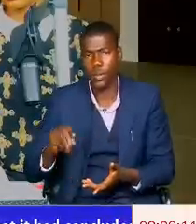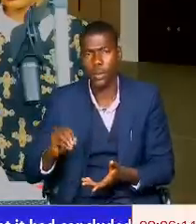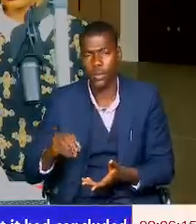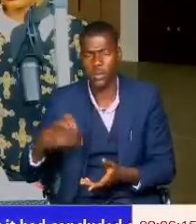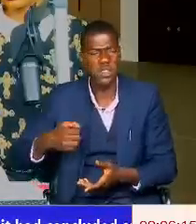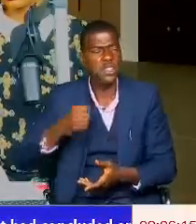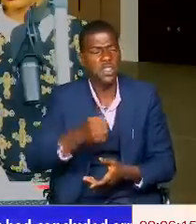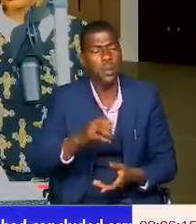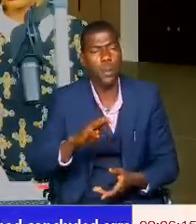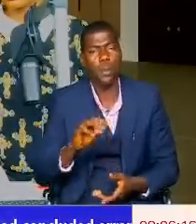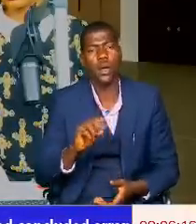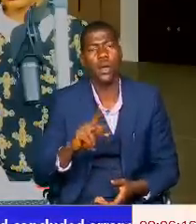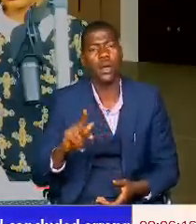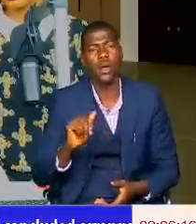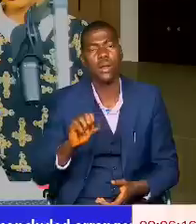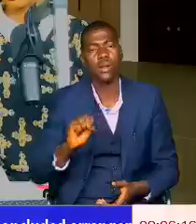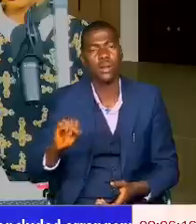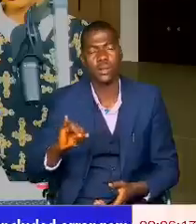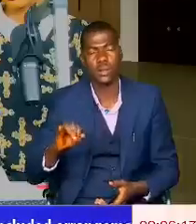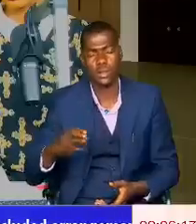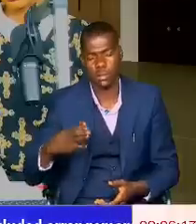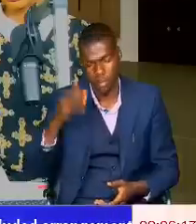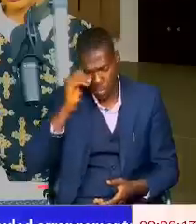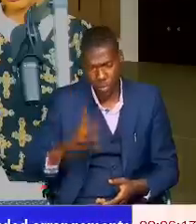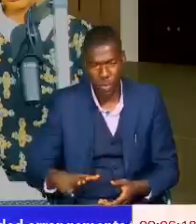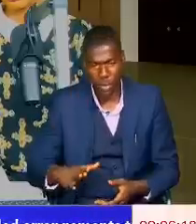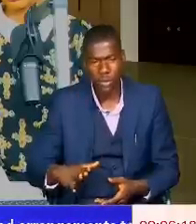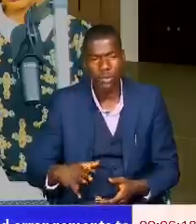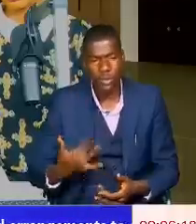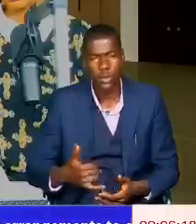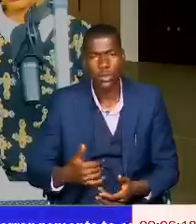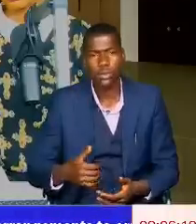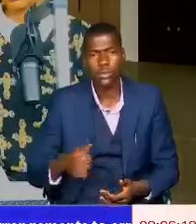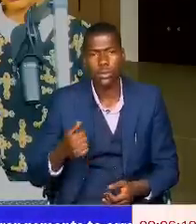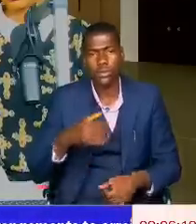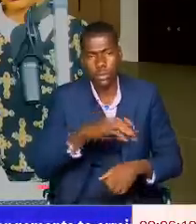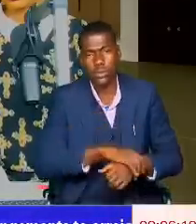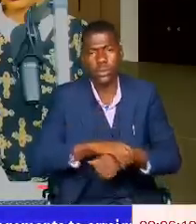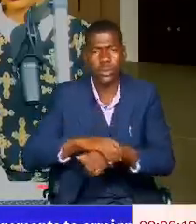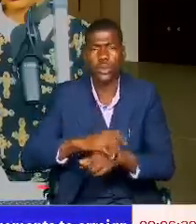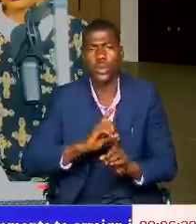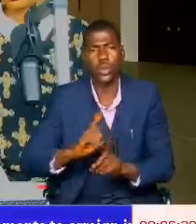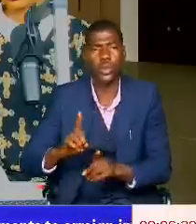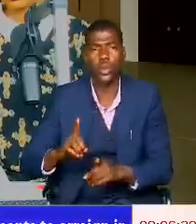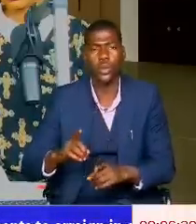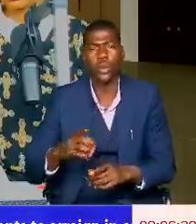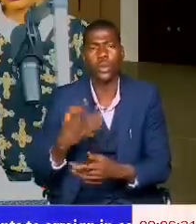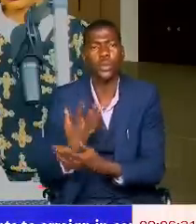teeth, carry and go prison. You remember him? Yes, I remember it. Sergeant the, Edward.